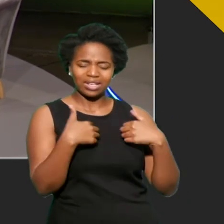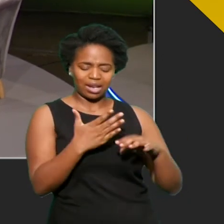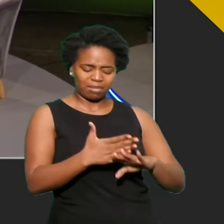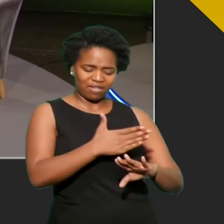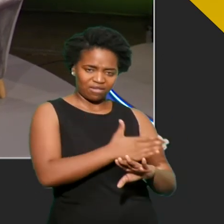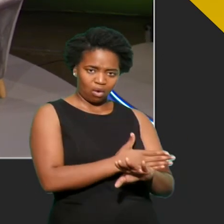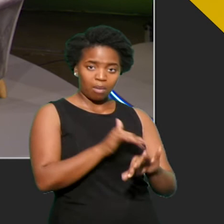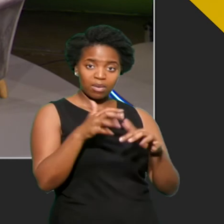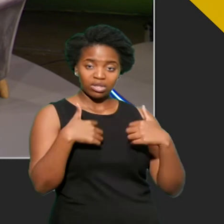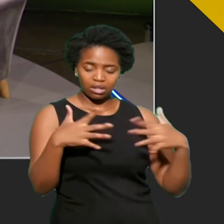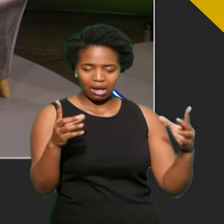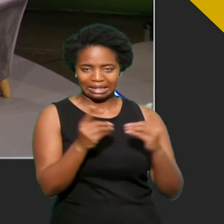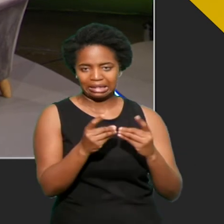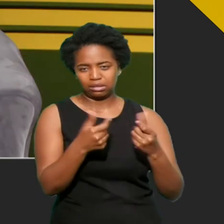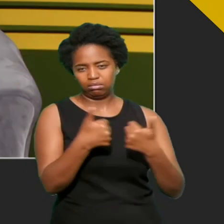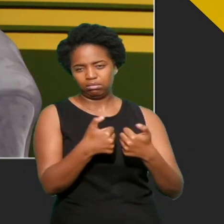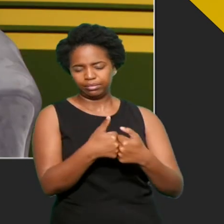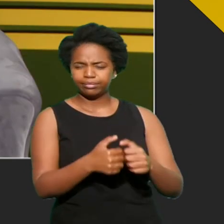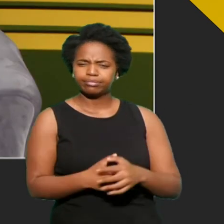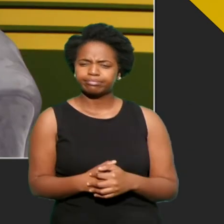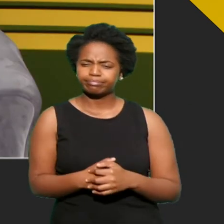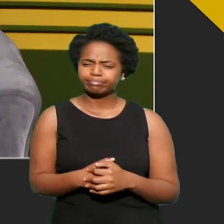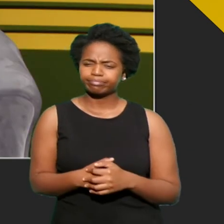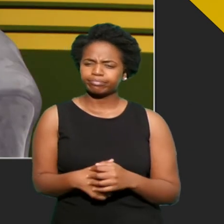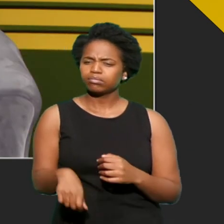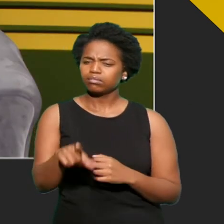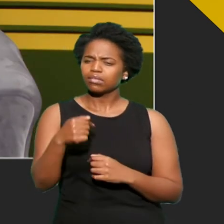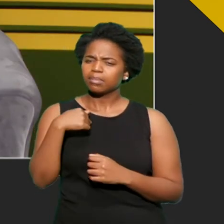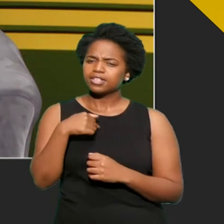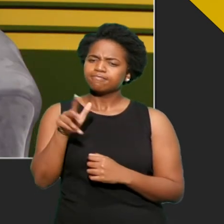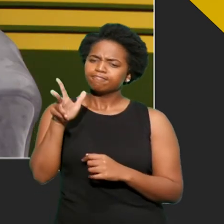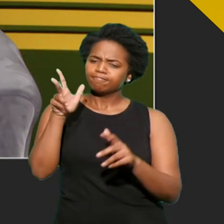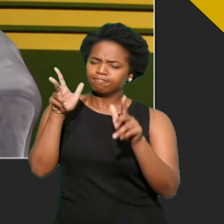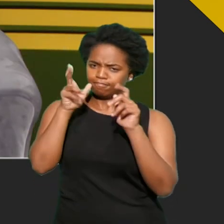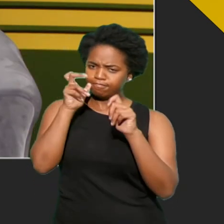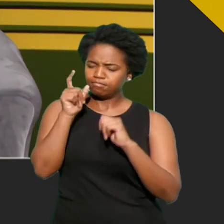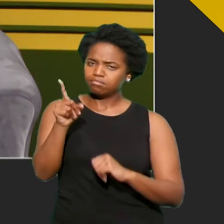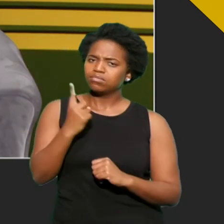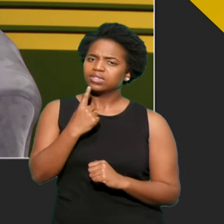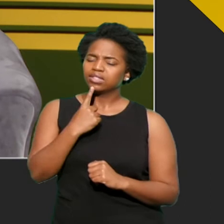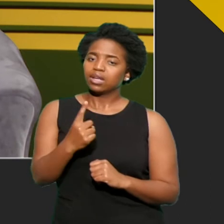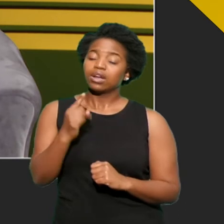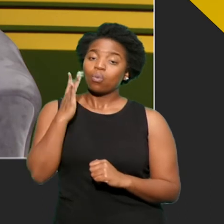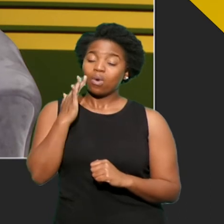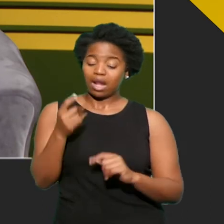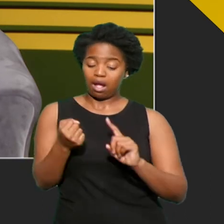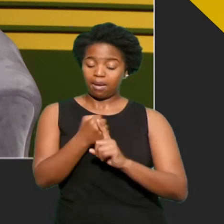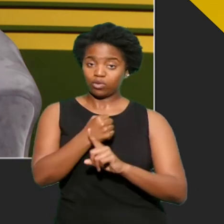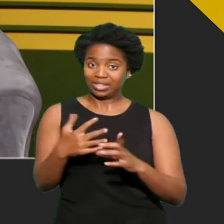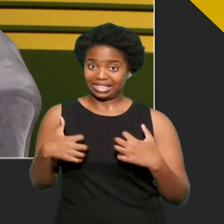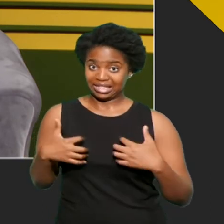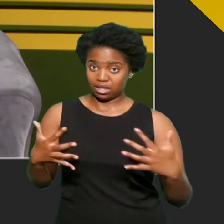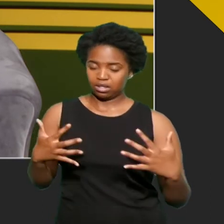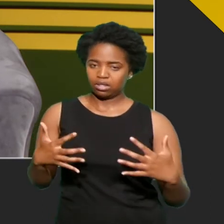people are engaged in relationships. Professor, just a quick one, listening to Anonymous, she says, when the abuse was happening, it would